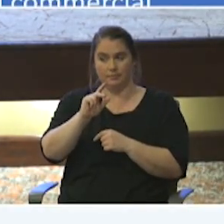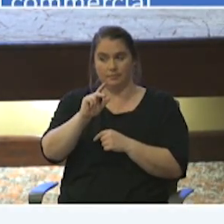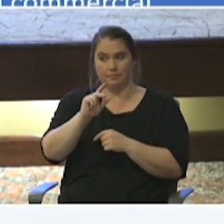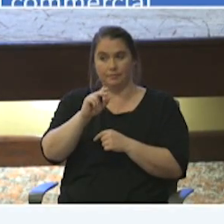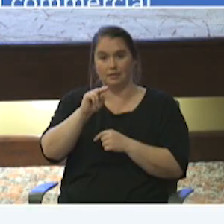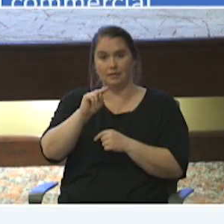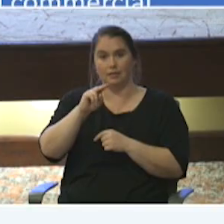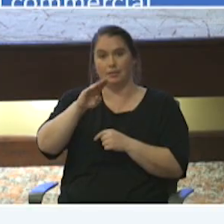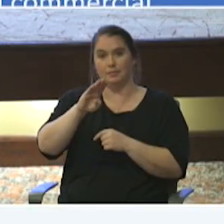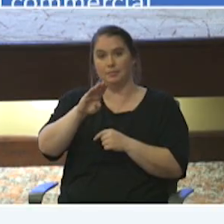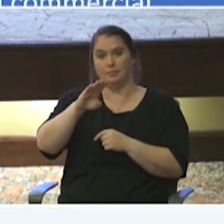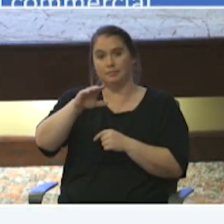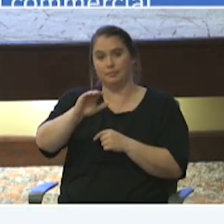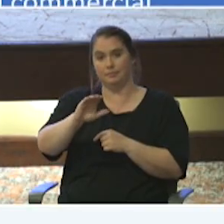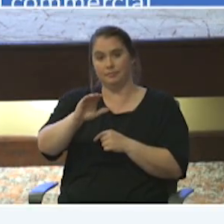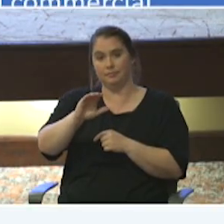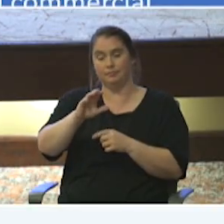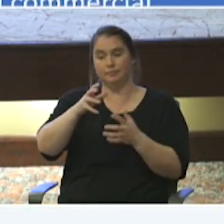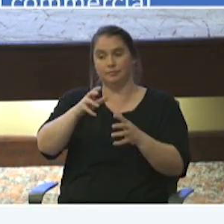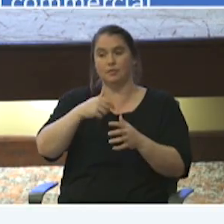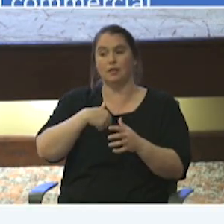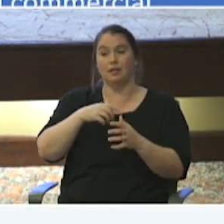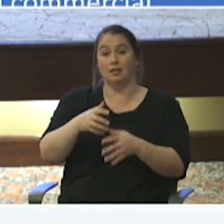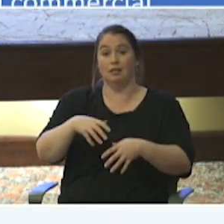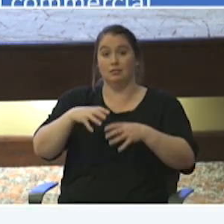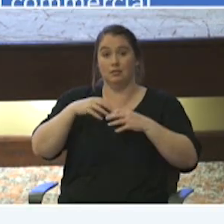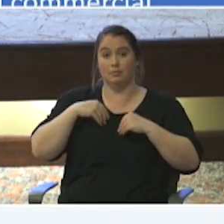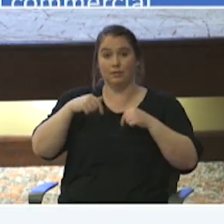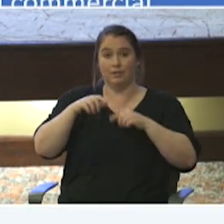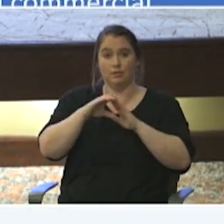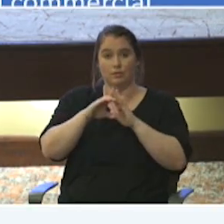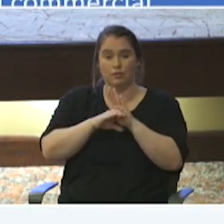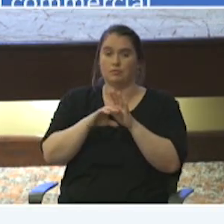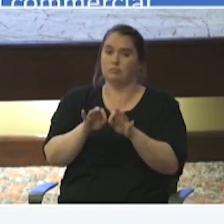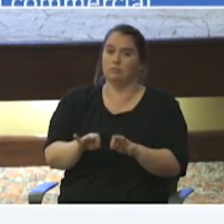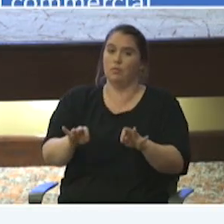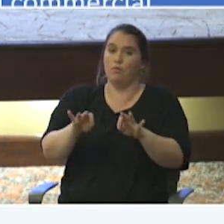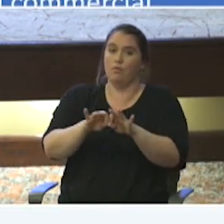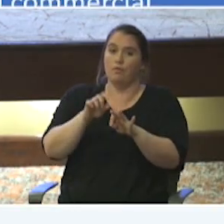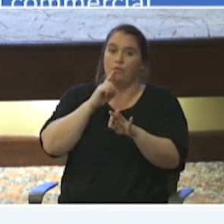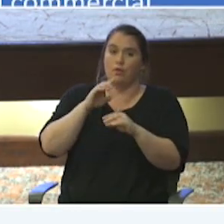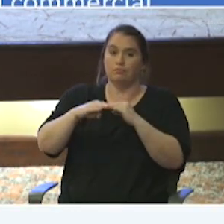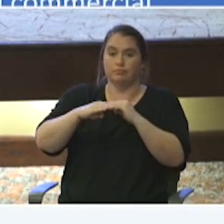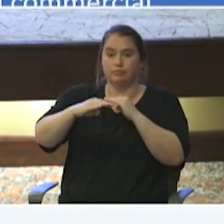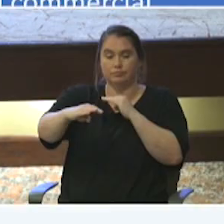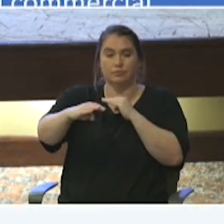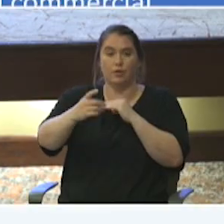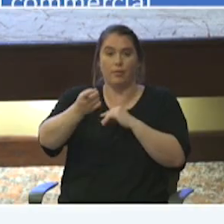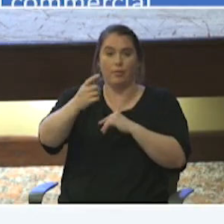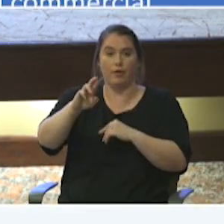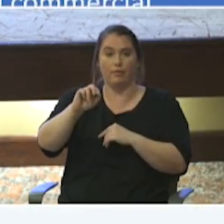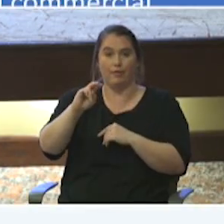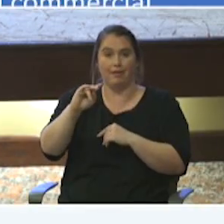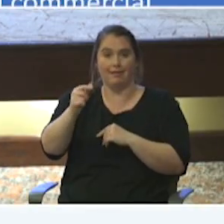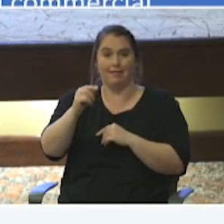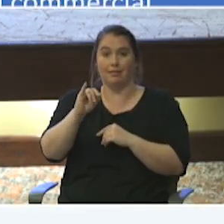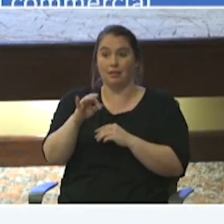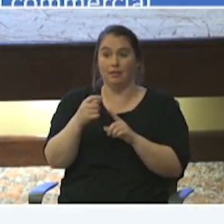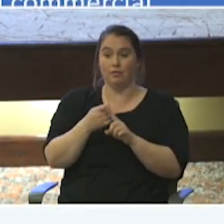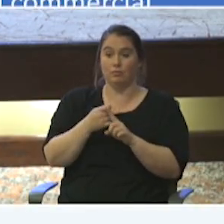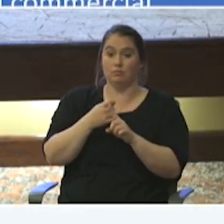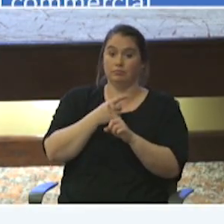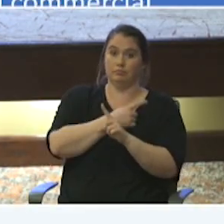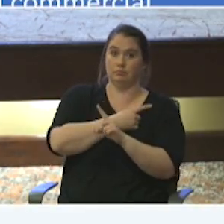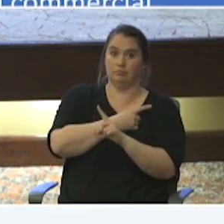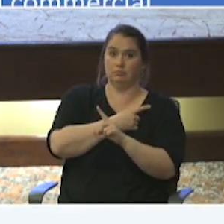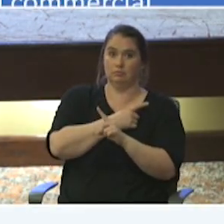NEC. Adoption of these codes are important to maintaining our ISO 1 rating. If you get too far out of cycle,